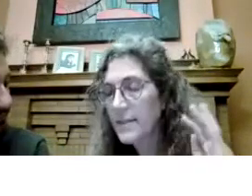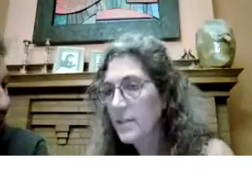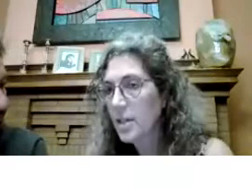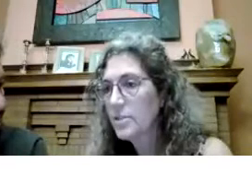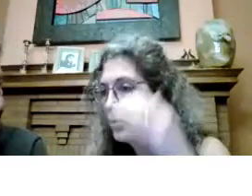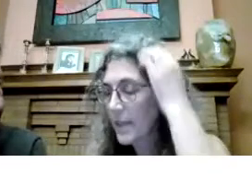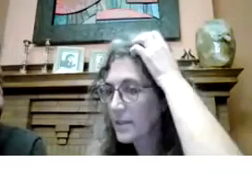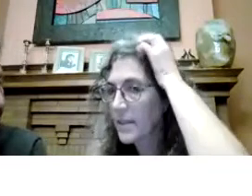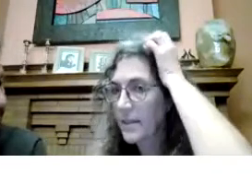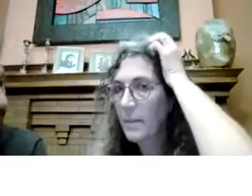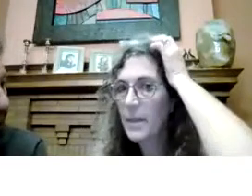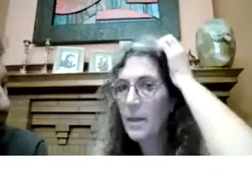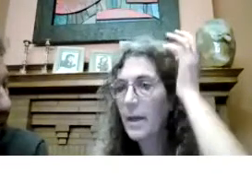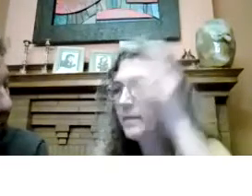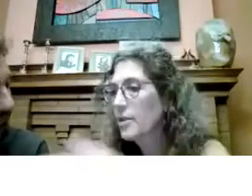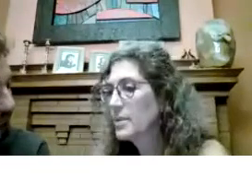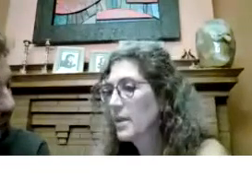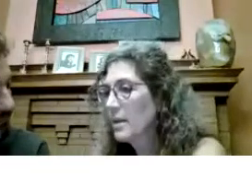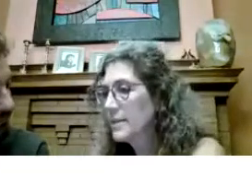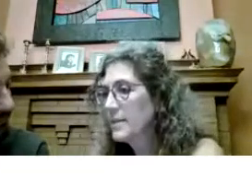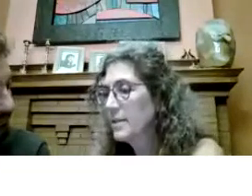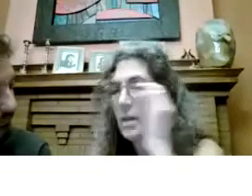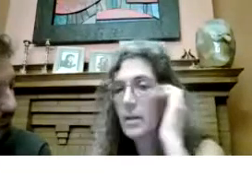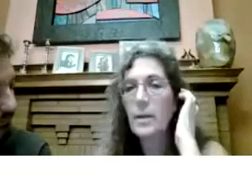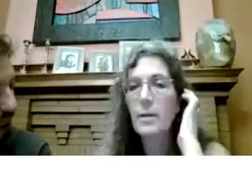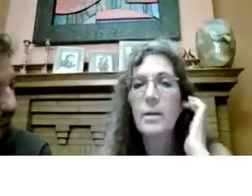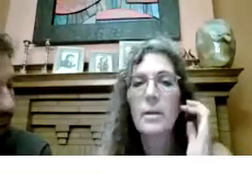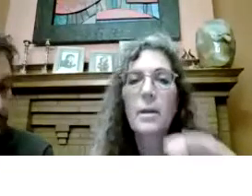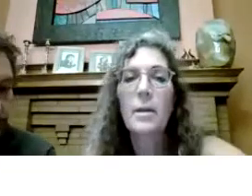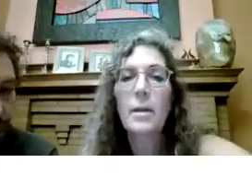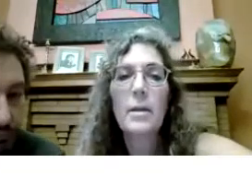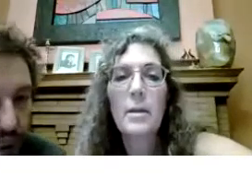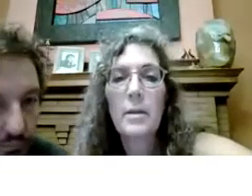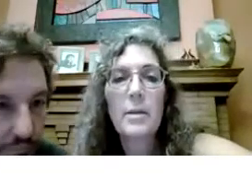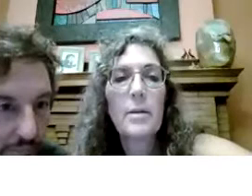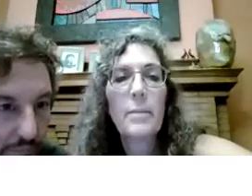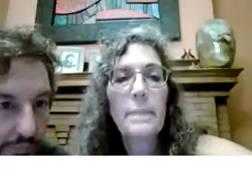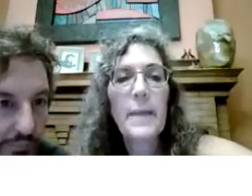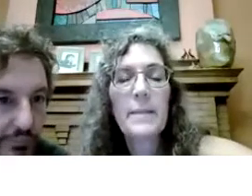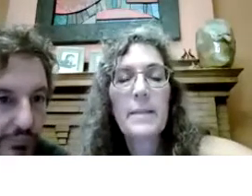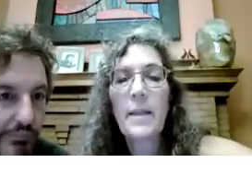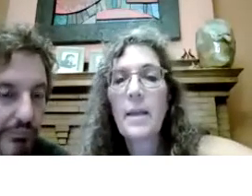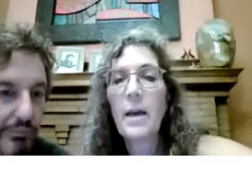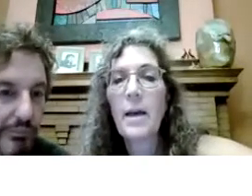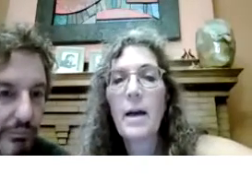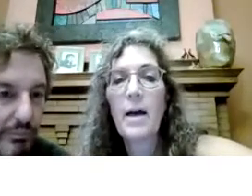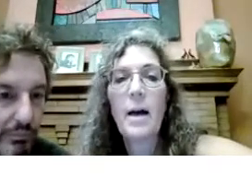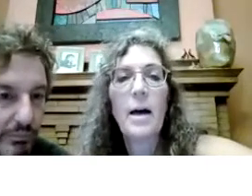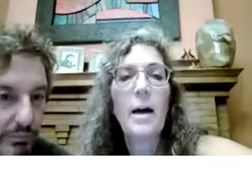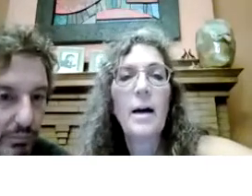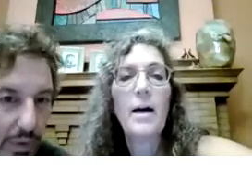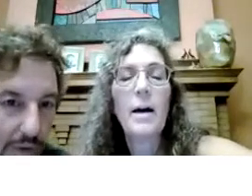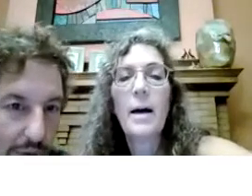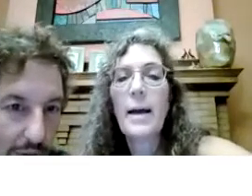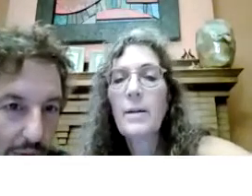One thing that I would maybe ask for is in the chat, there was a consideration of perhaps